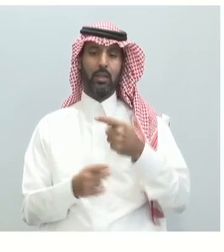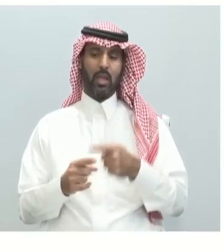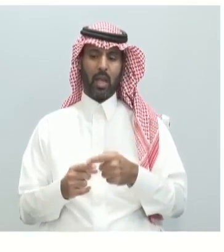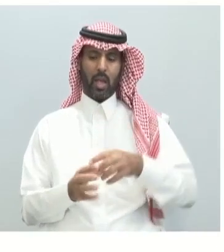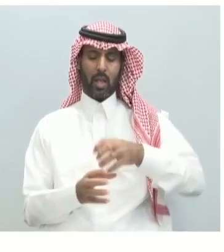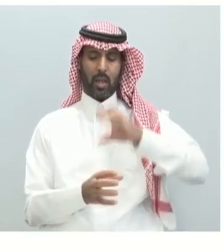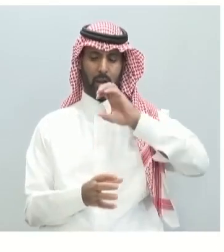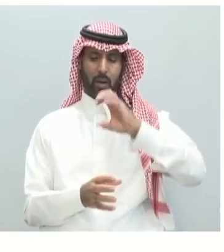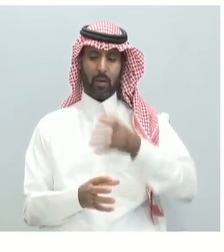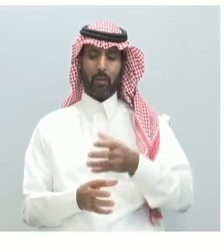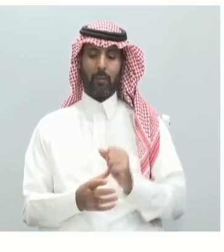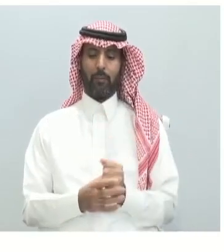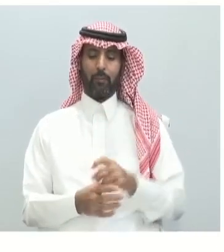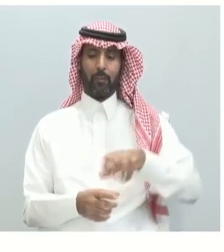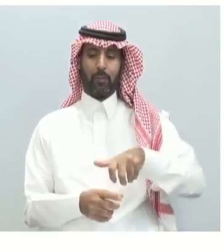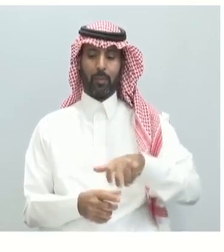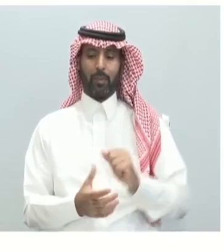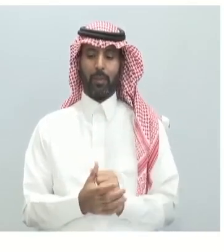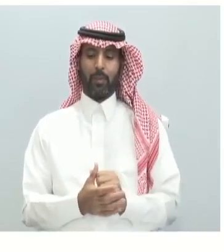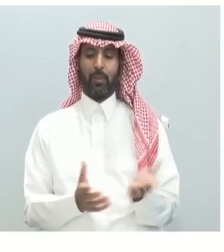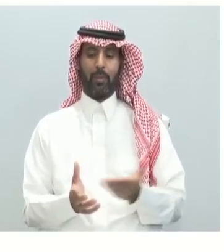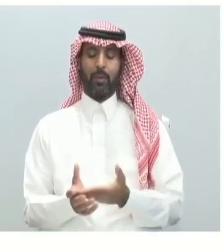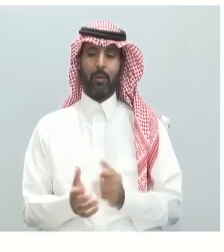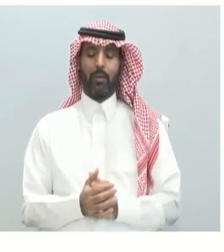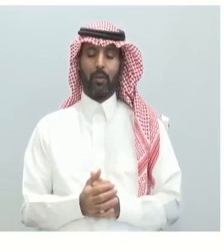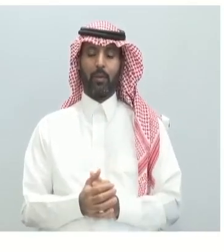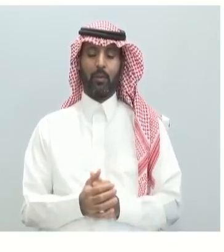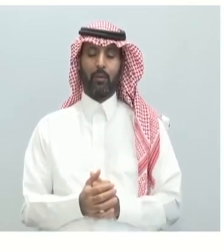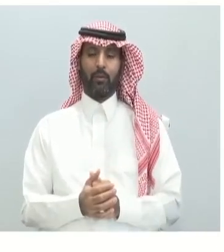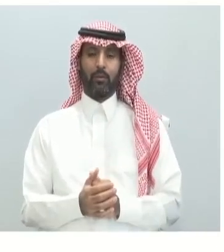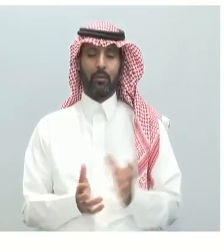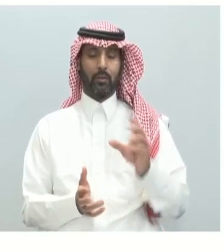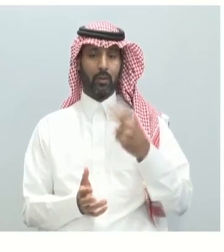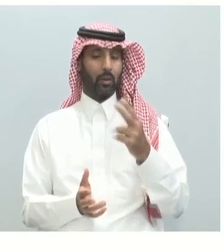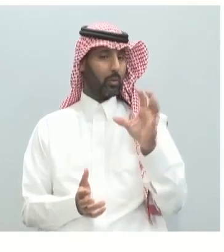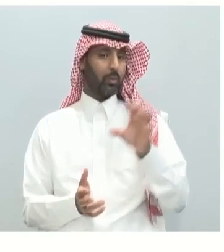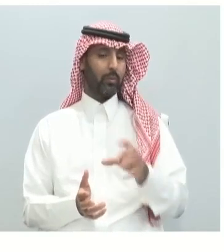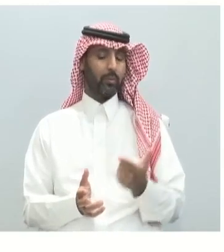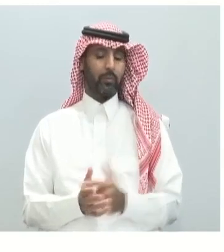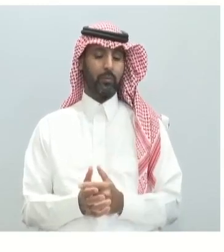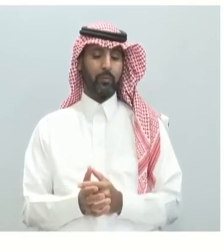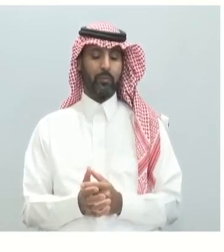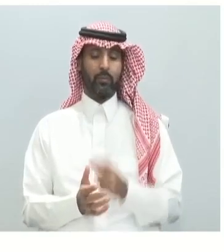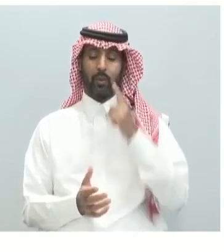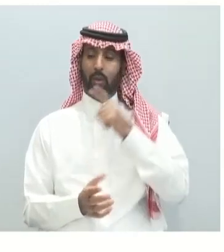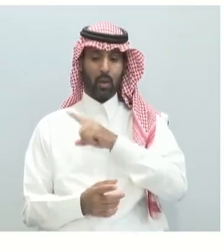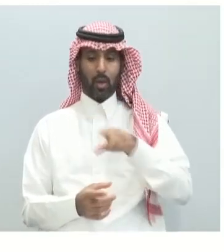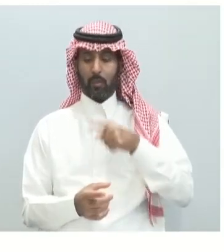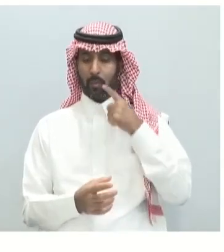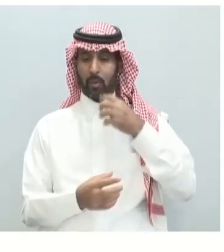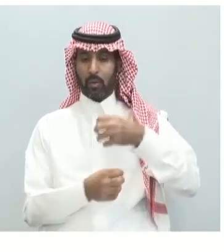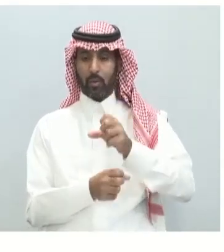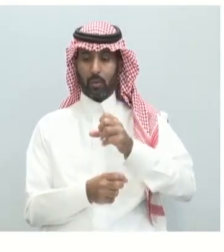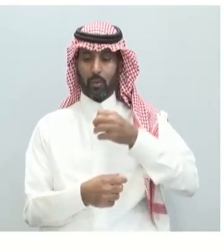with you. Andrea, actually it's, and then the second gap here, you're always carrying around with